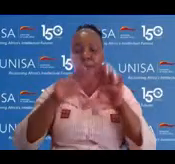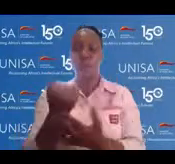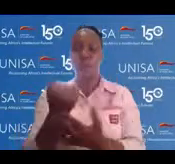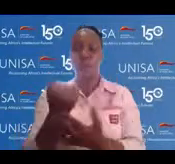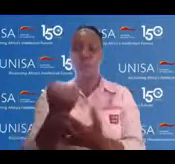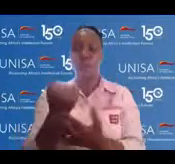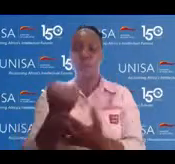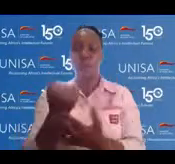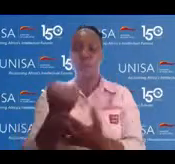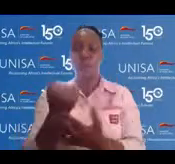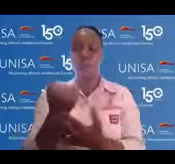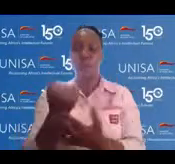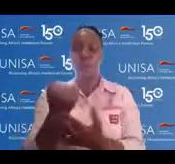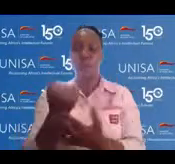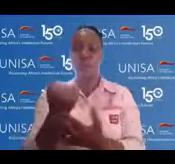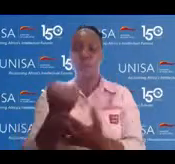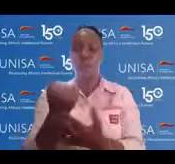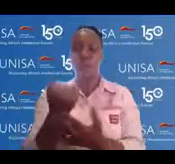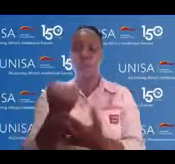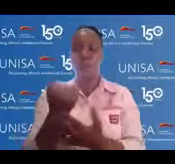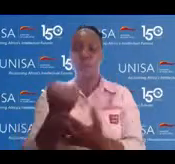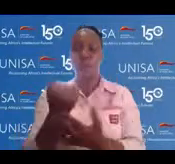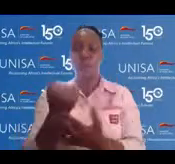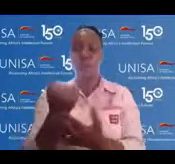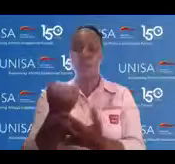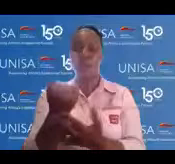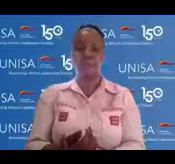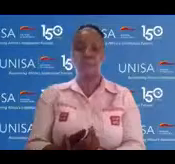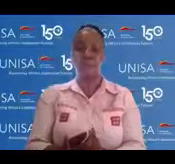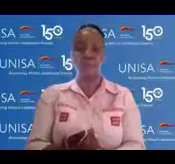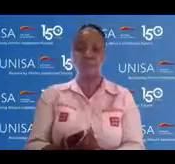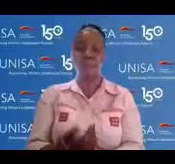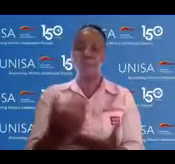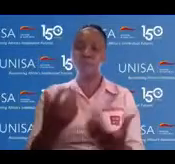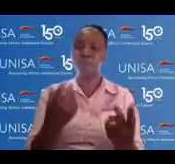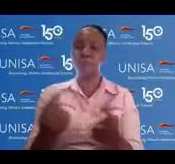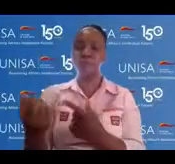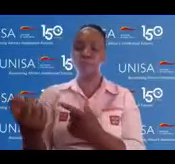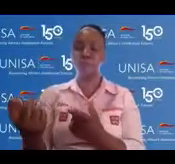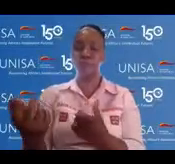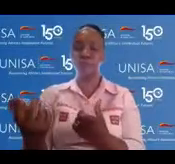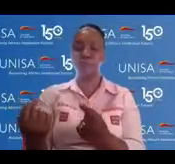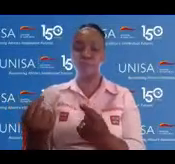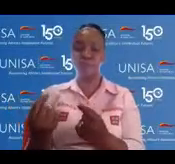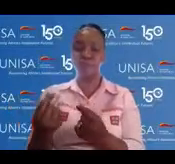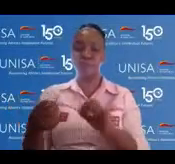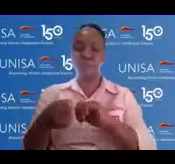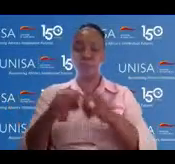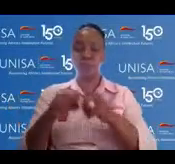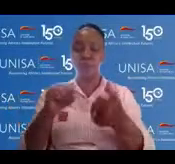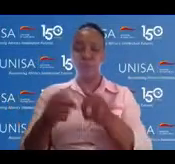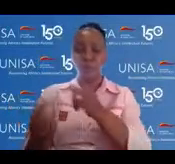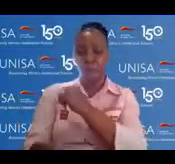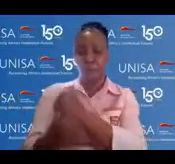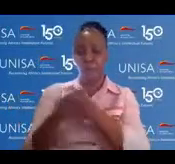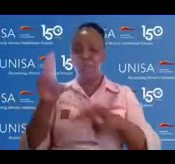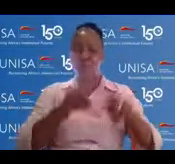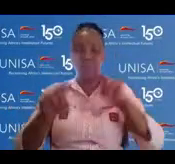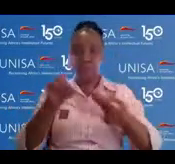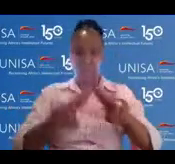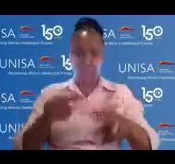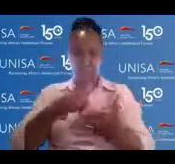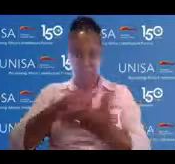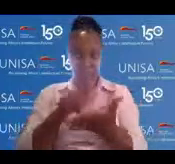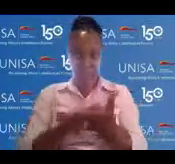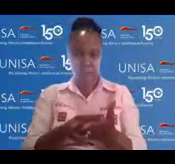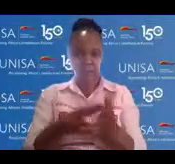there. So guys, if you do run into any trouble with the Invigilator, and it can be anything,